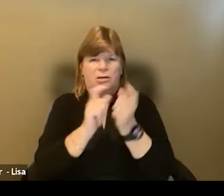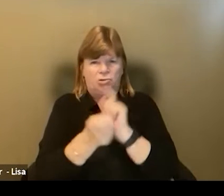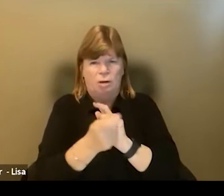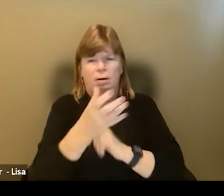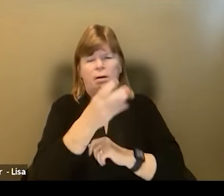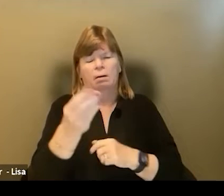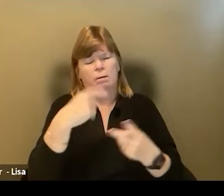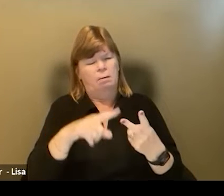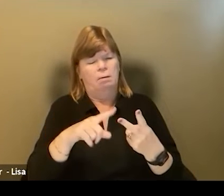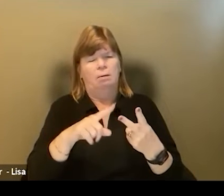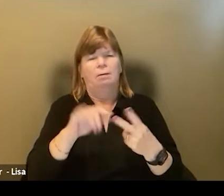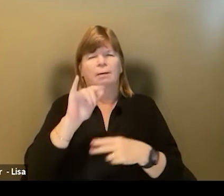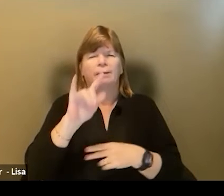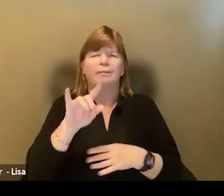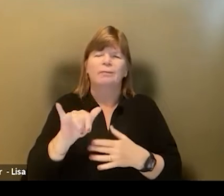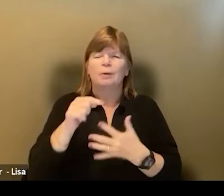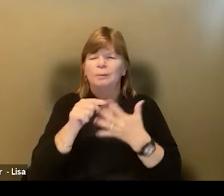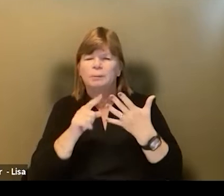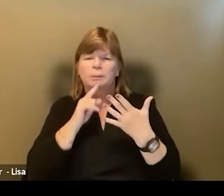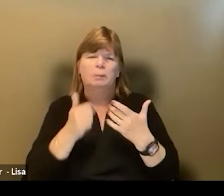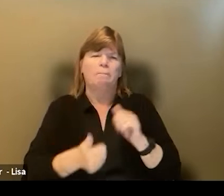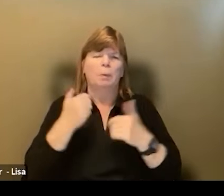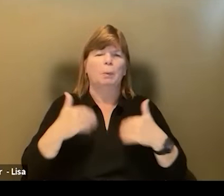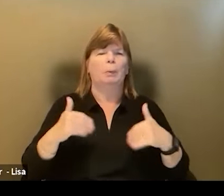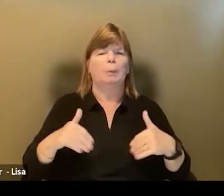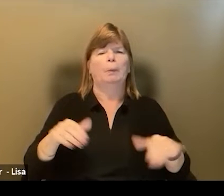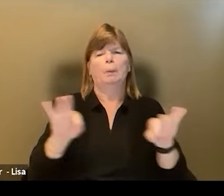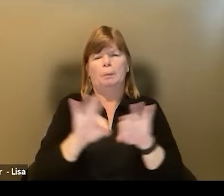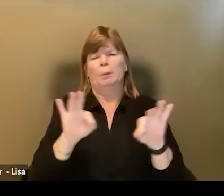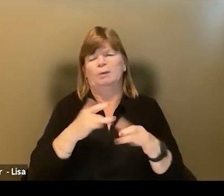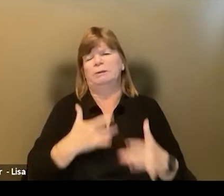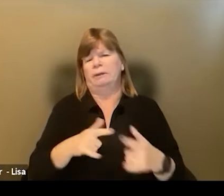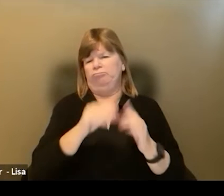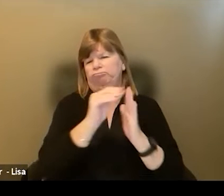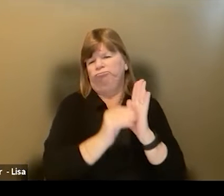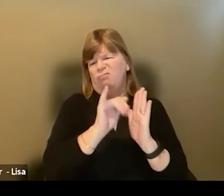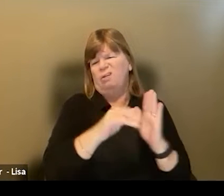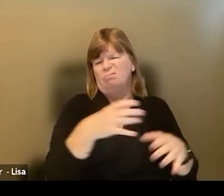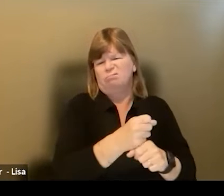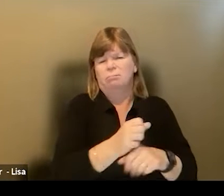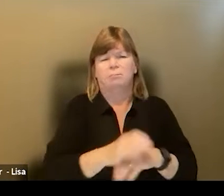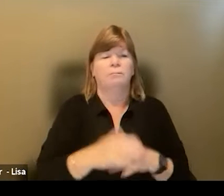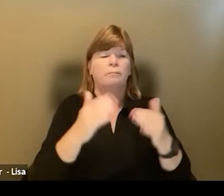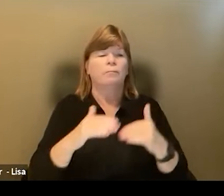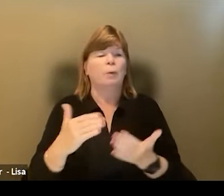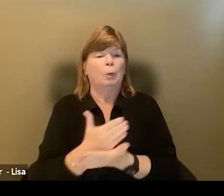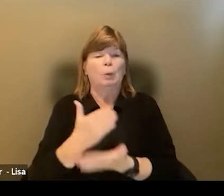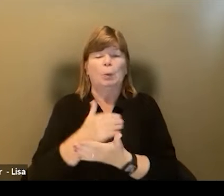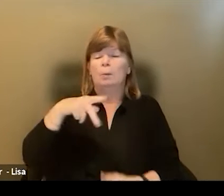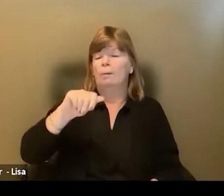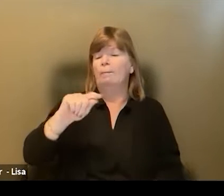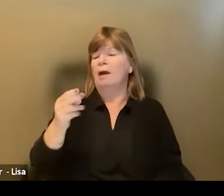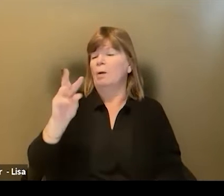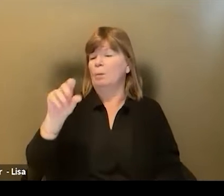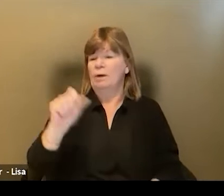the areas that are more substantial are generally listed there. In the new Pathways Waiver,